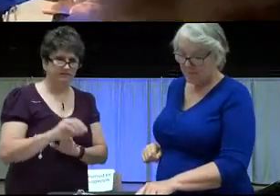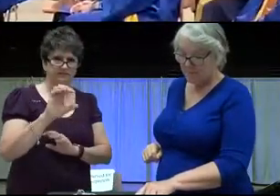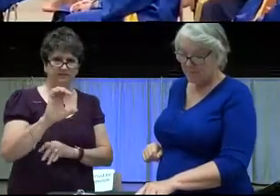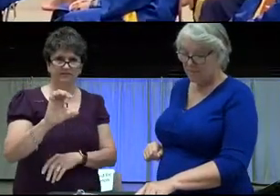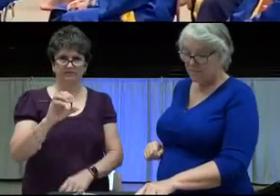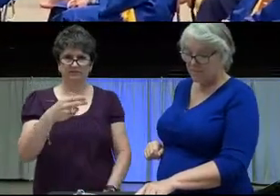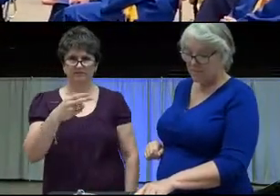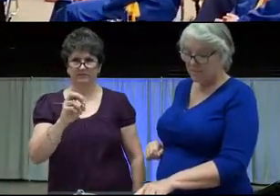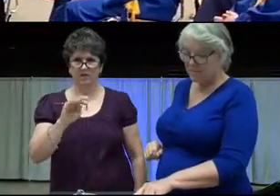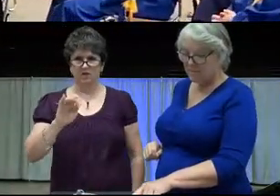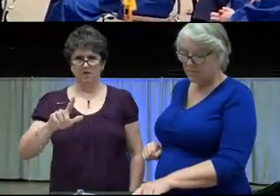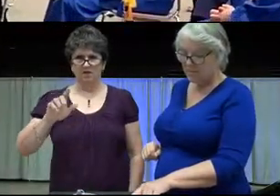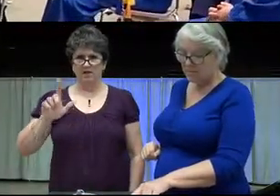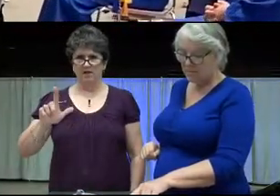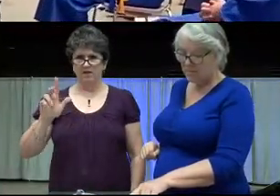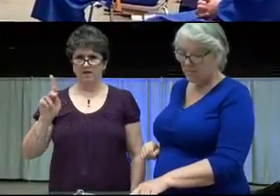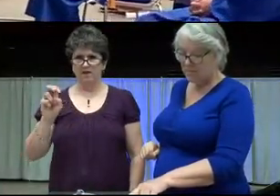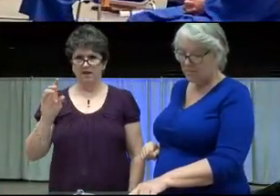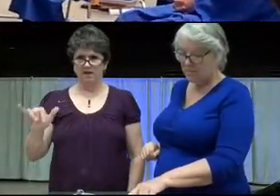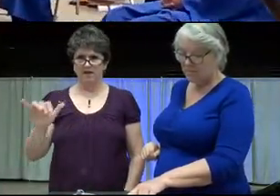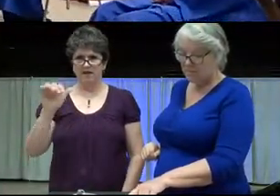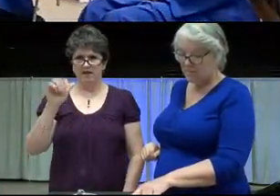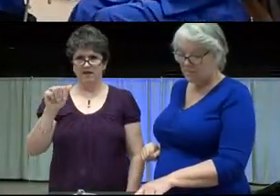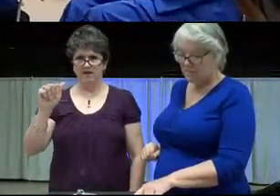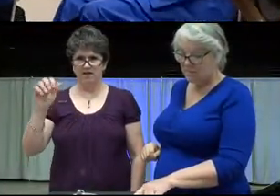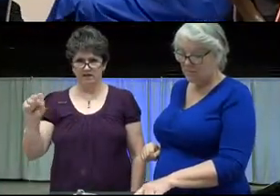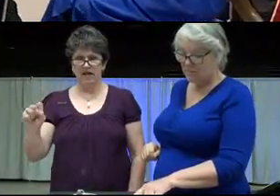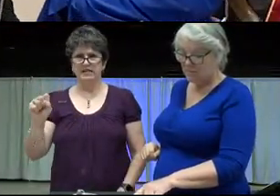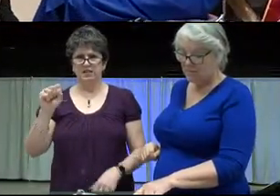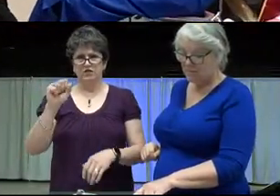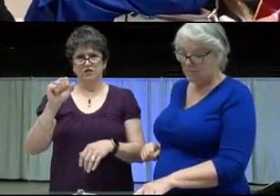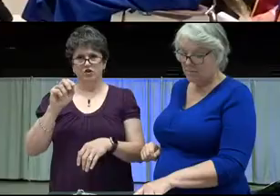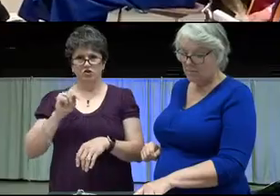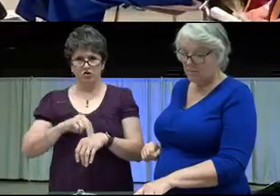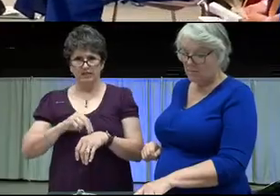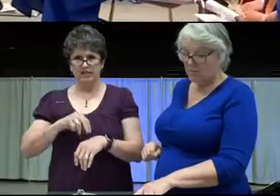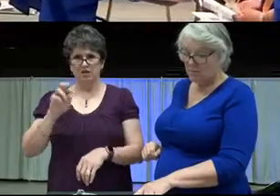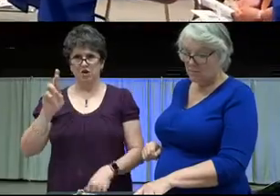Cheryl L. Kelly, Associate of Science in Nursing, Registered Nurse.